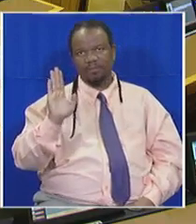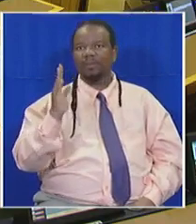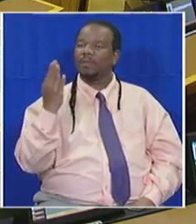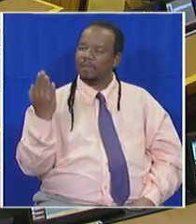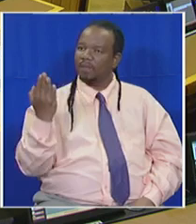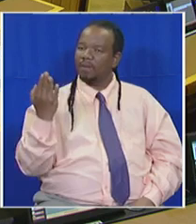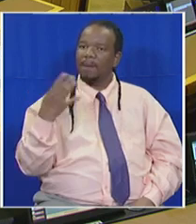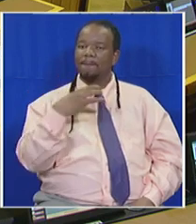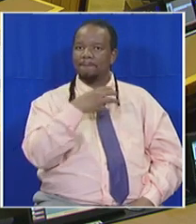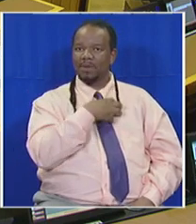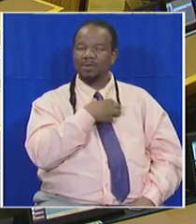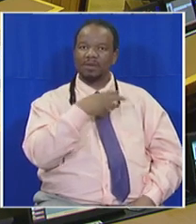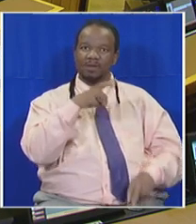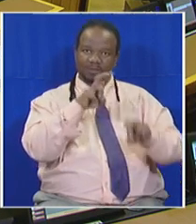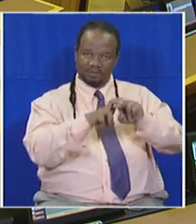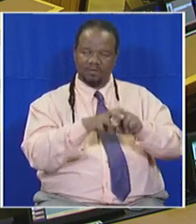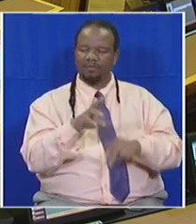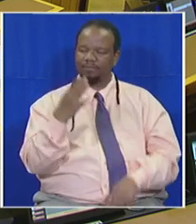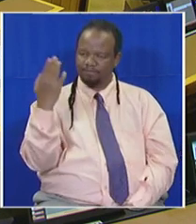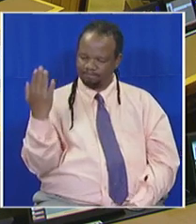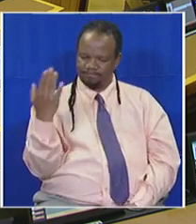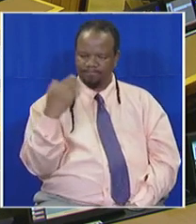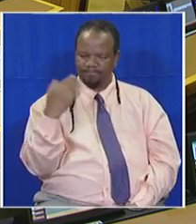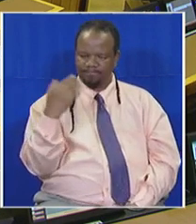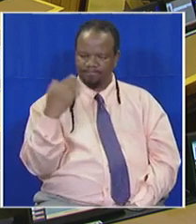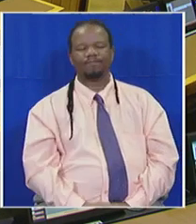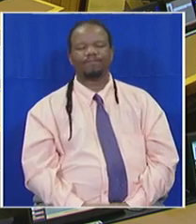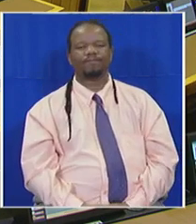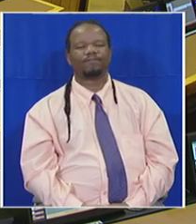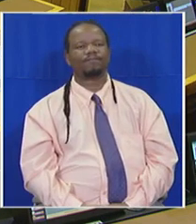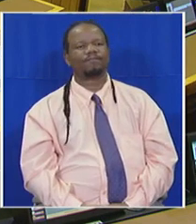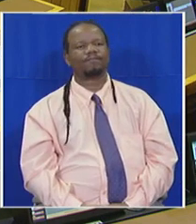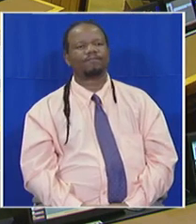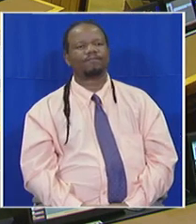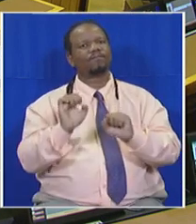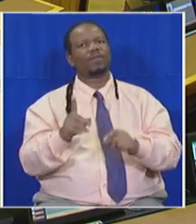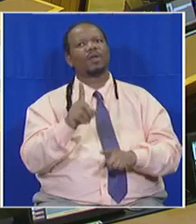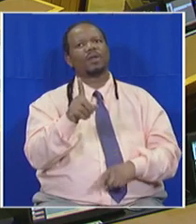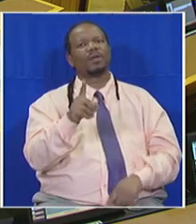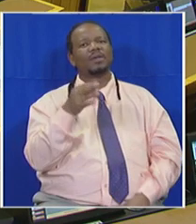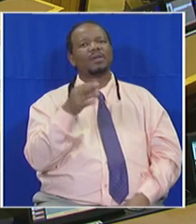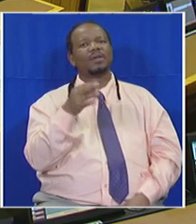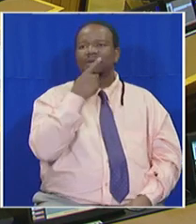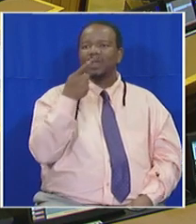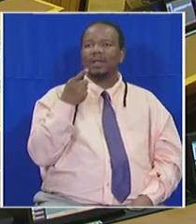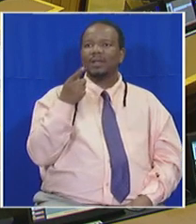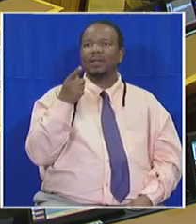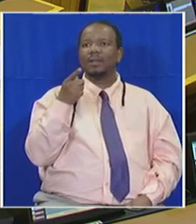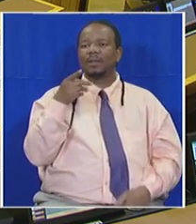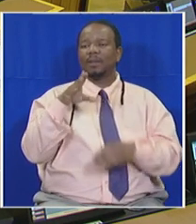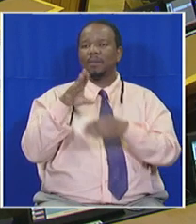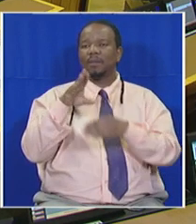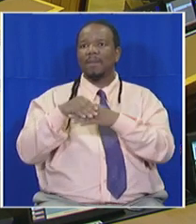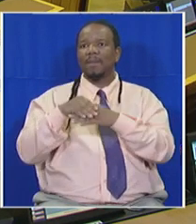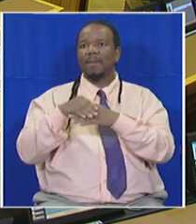Honorable Minister, just take your seat. House Chairperson, the Minister just accused the member of lying.